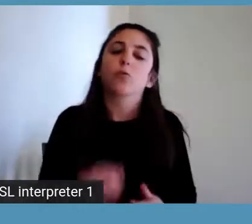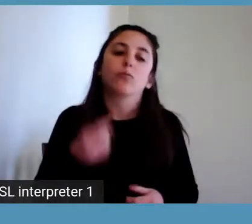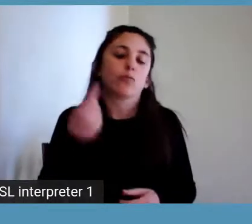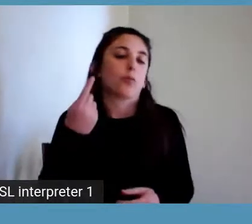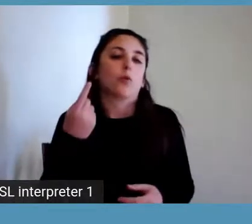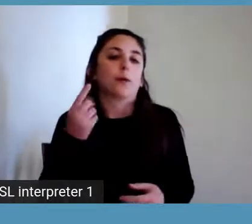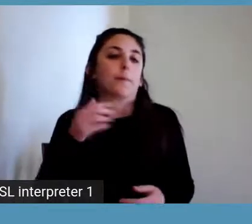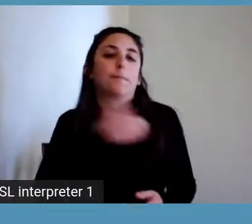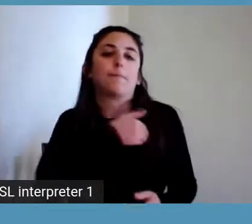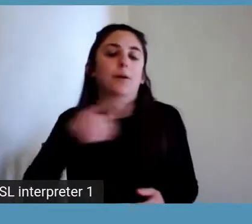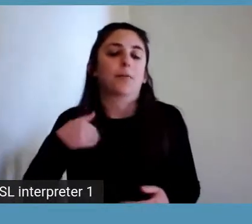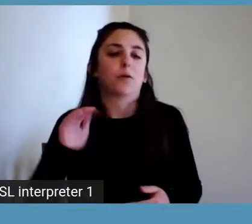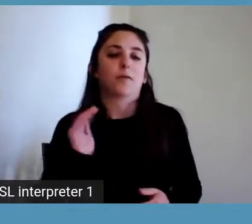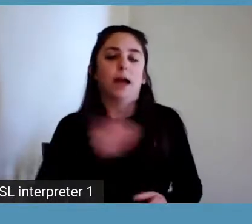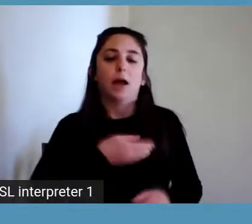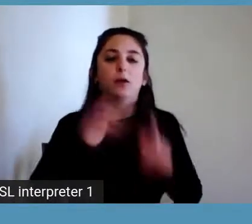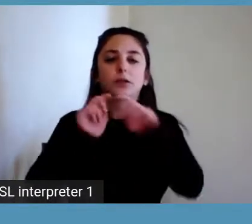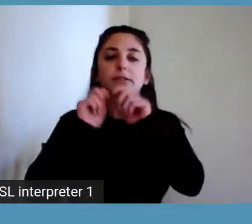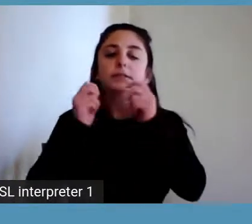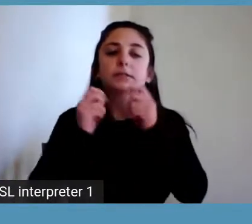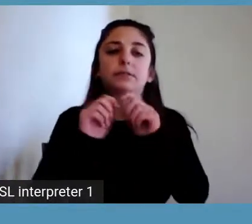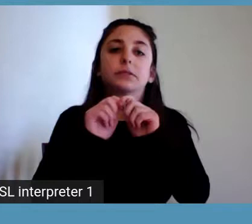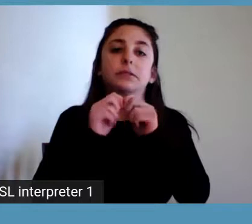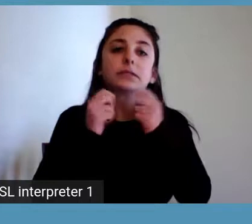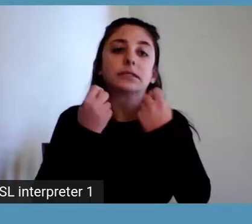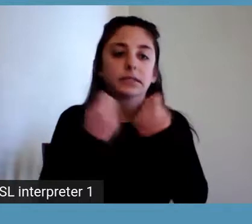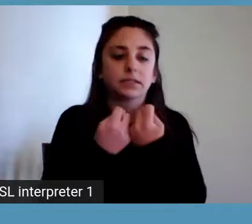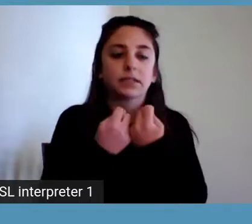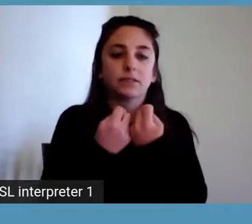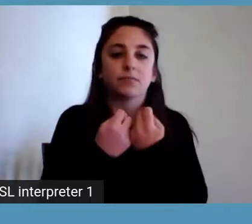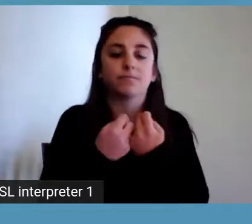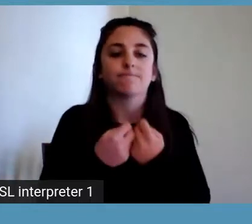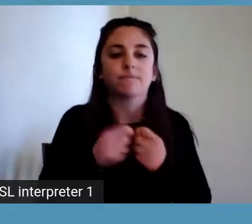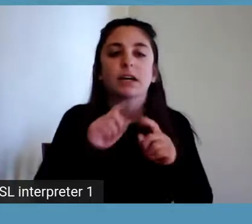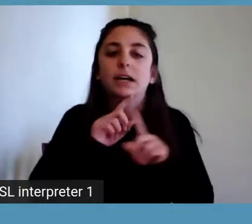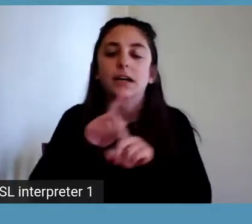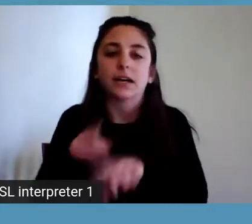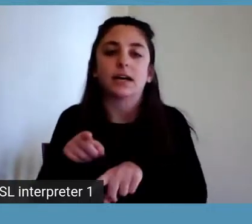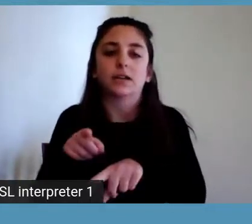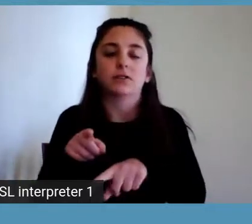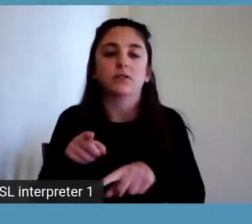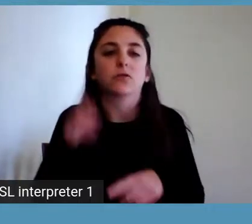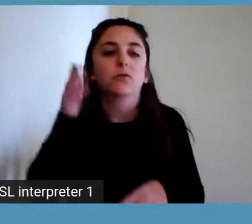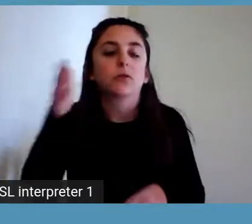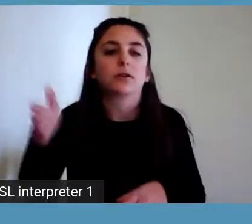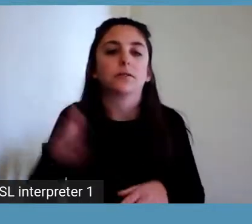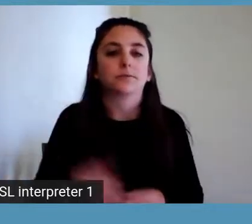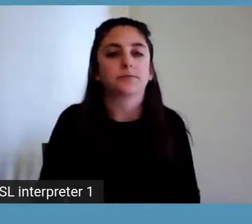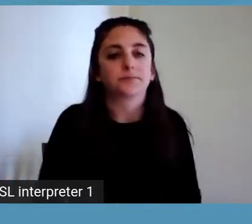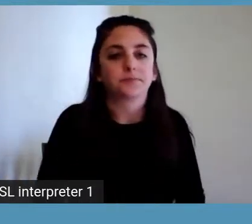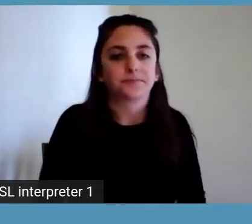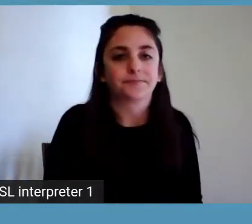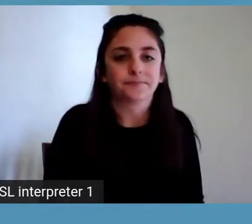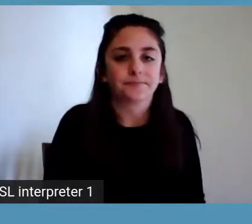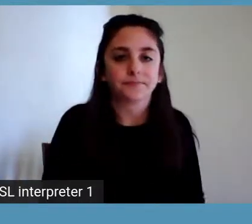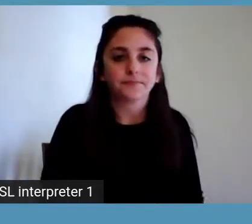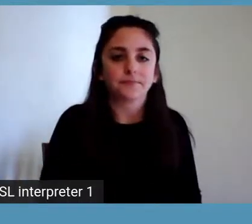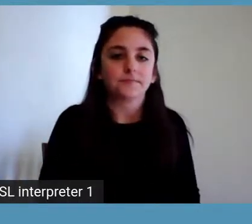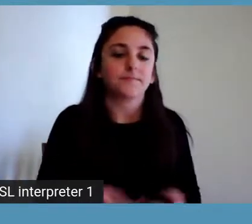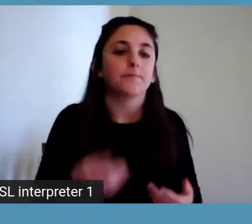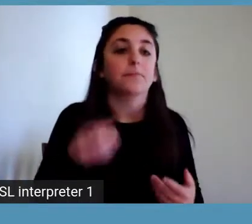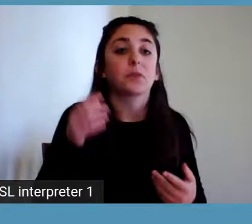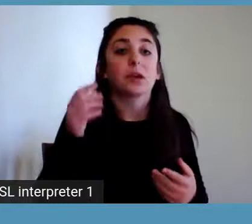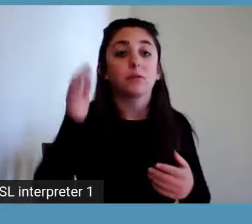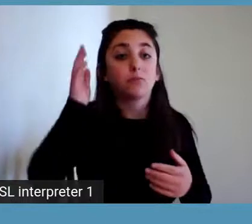you. Now it's my pleasure to introduce today's speaker for our first module of the Tech Workshop series,